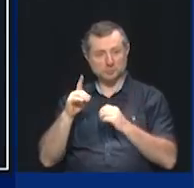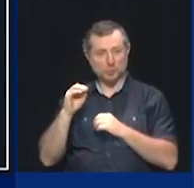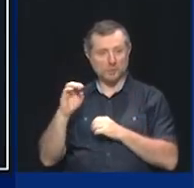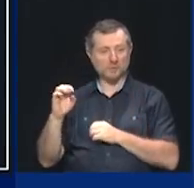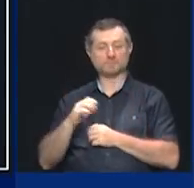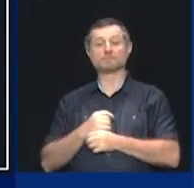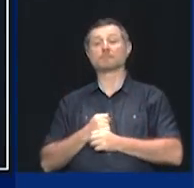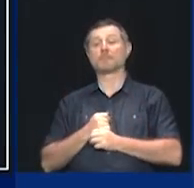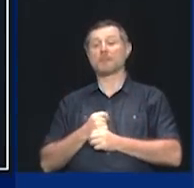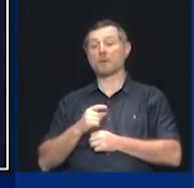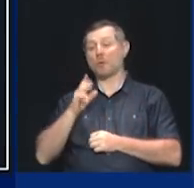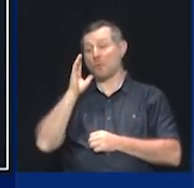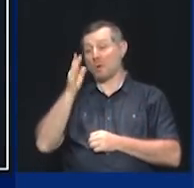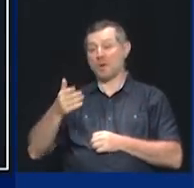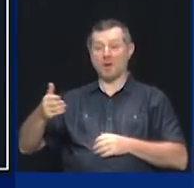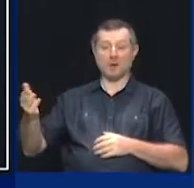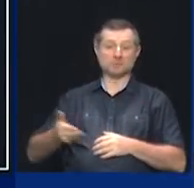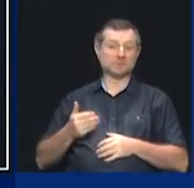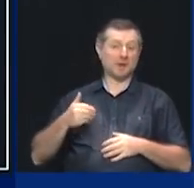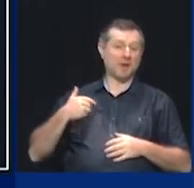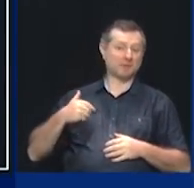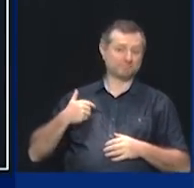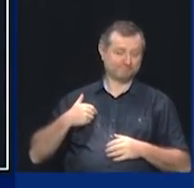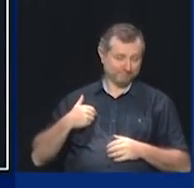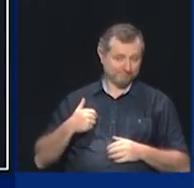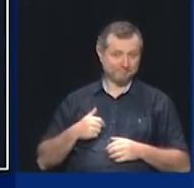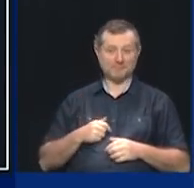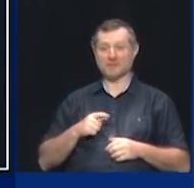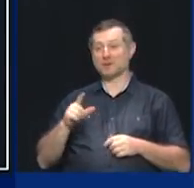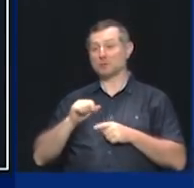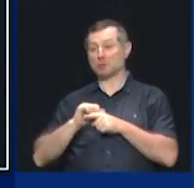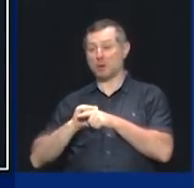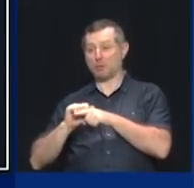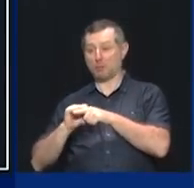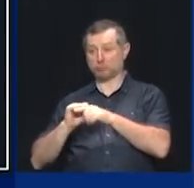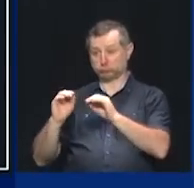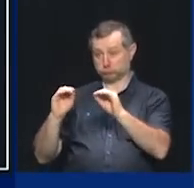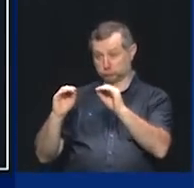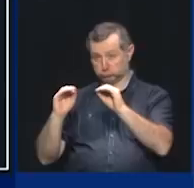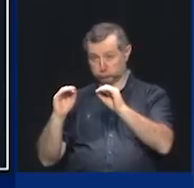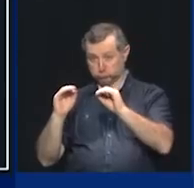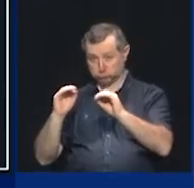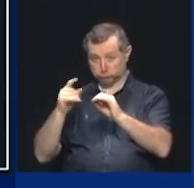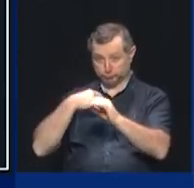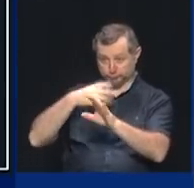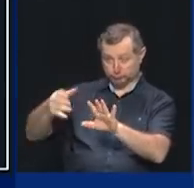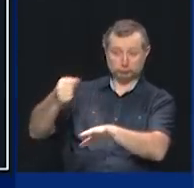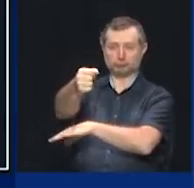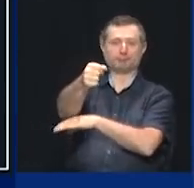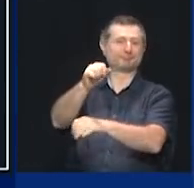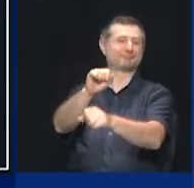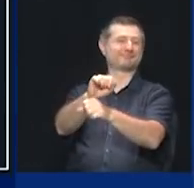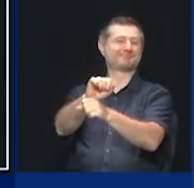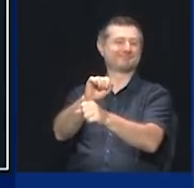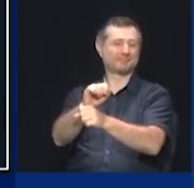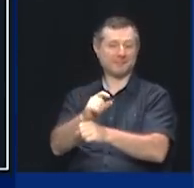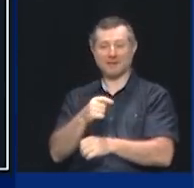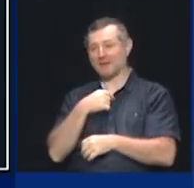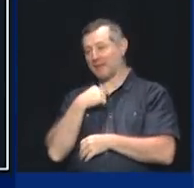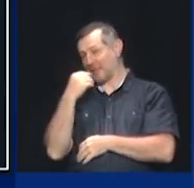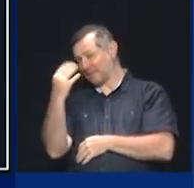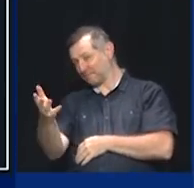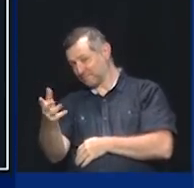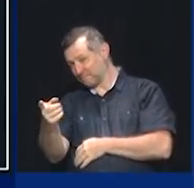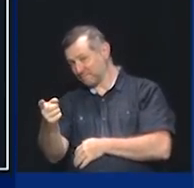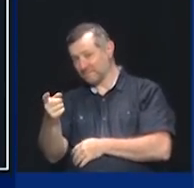people, train them, put them on the job, and then not just give them a job, but give them